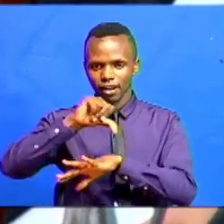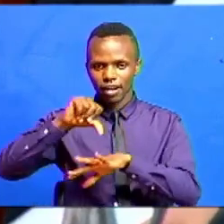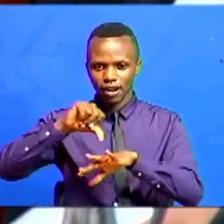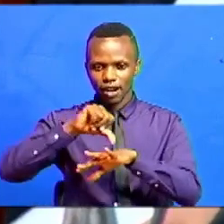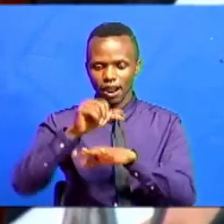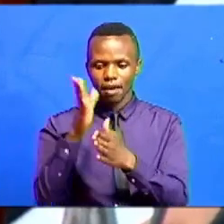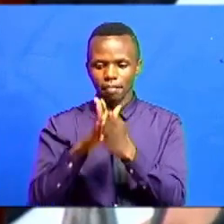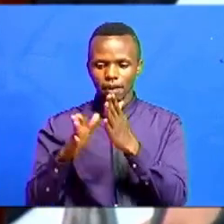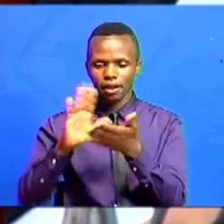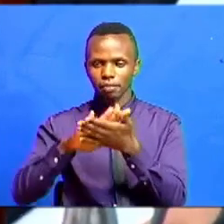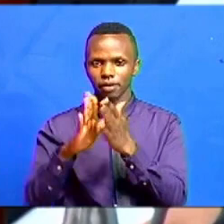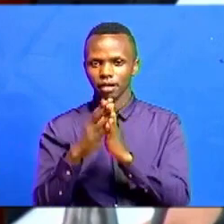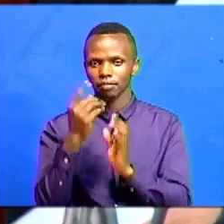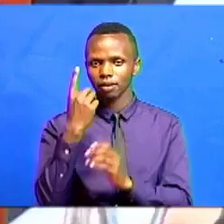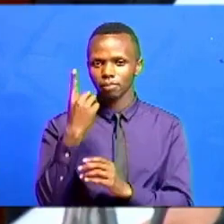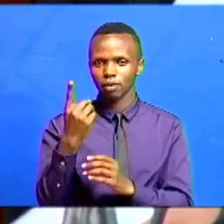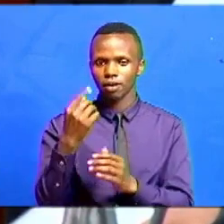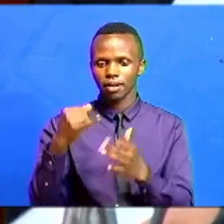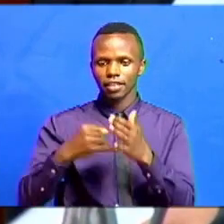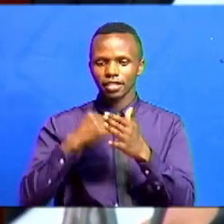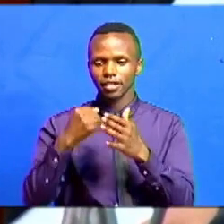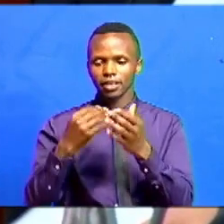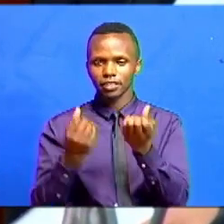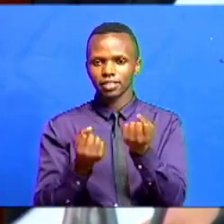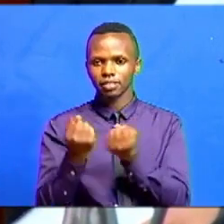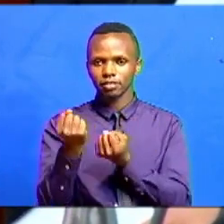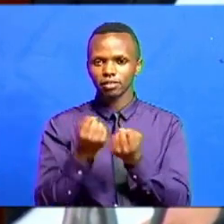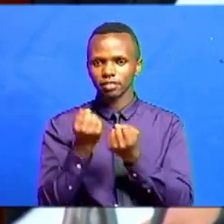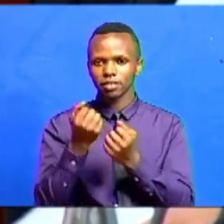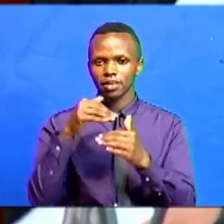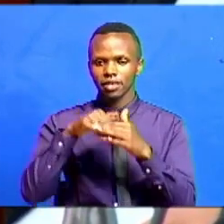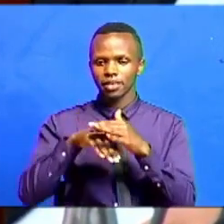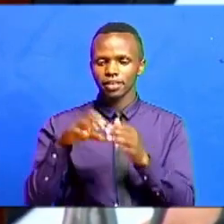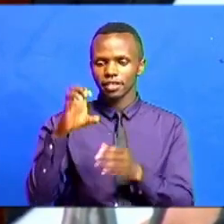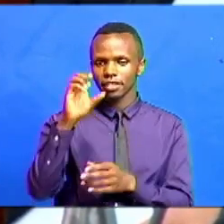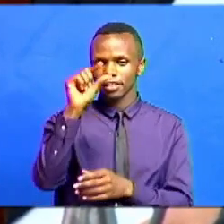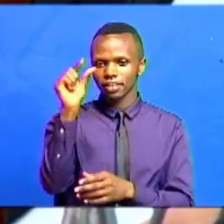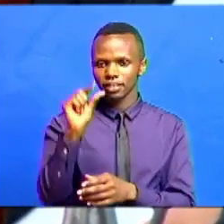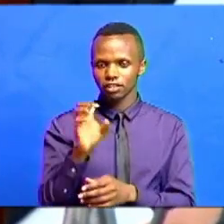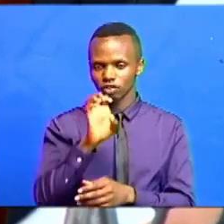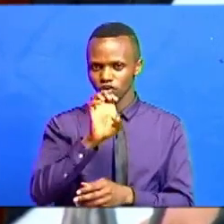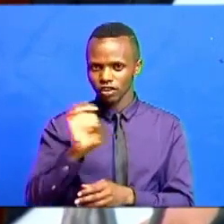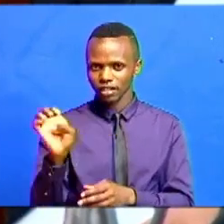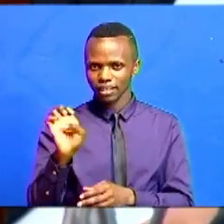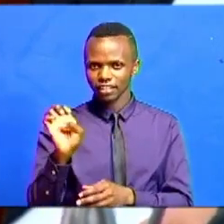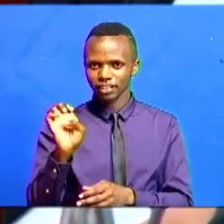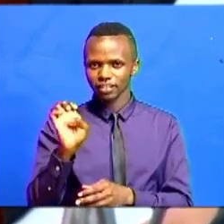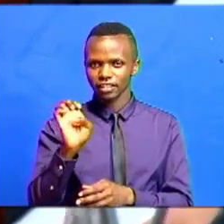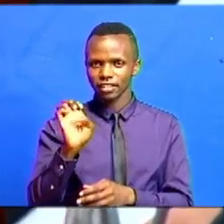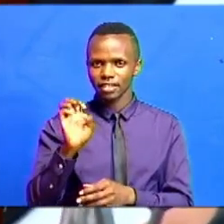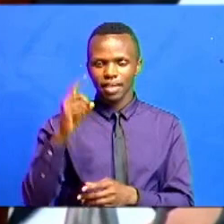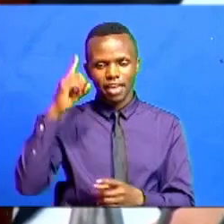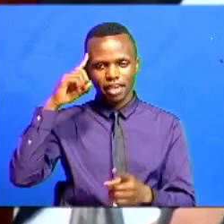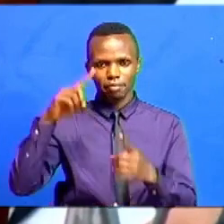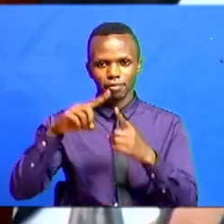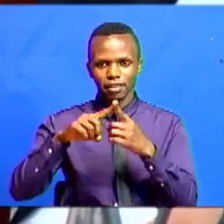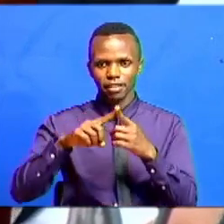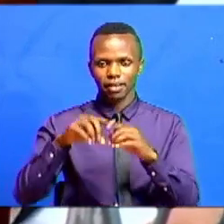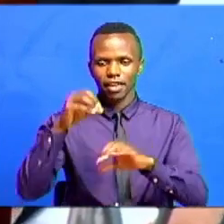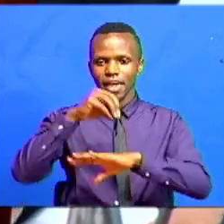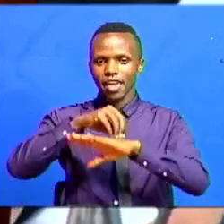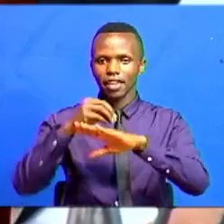one automotive industry in the Middle East region, aiming to rank 5th in Asia and